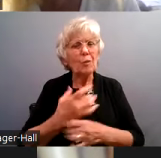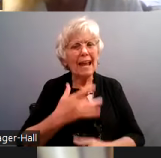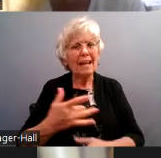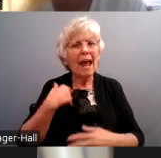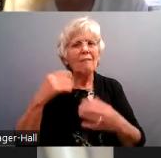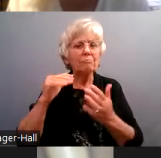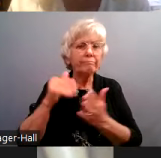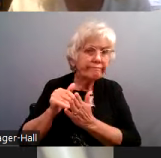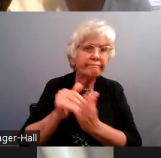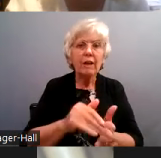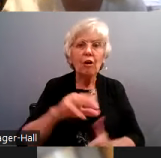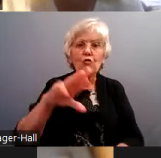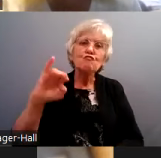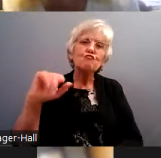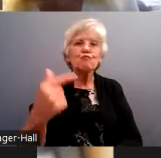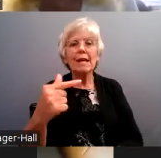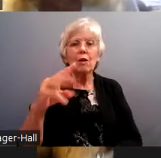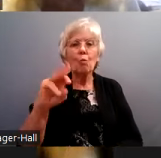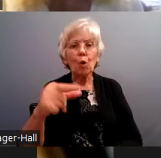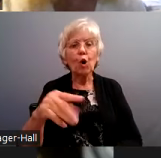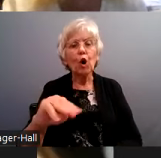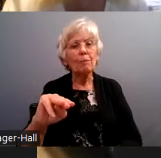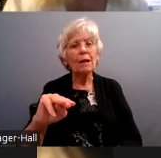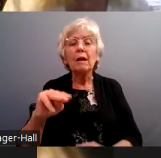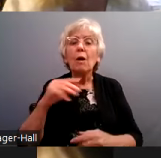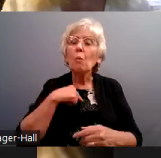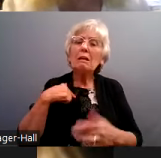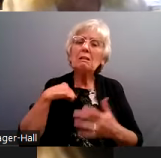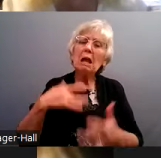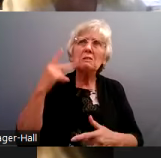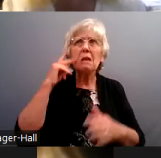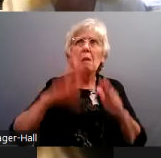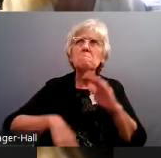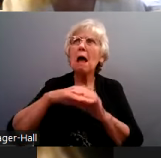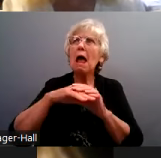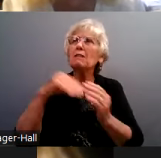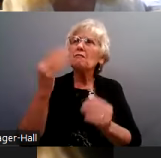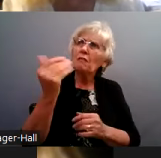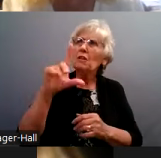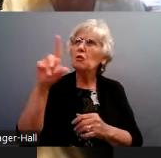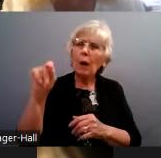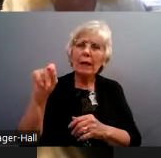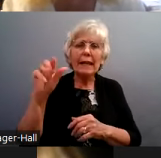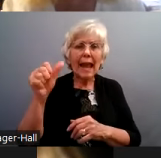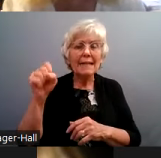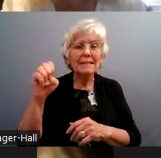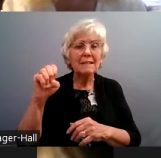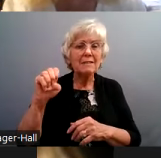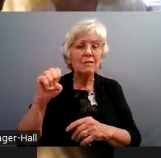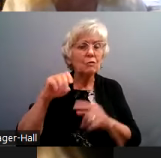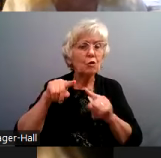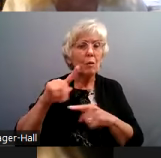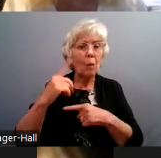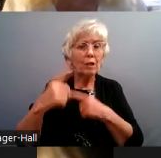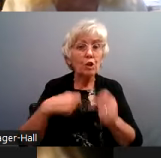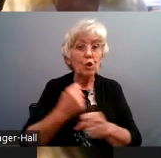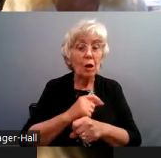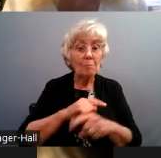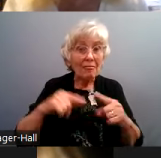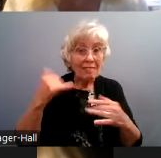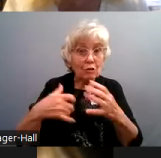see, maybe 15, 20 cases max throughout the year. I don't know how many we've seen this year, but it has been a